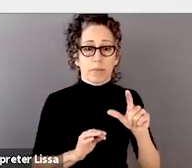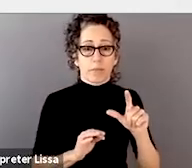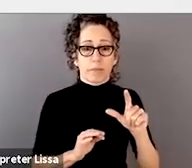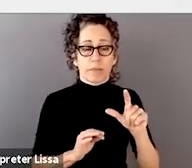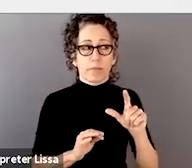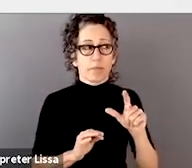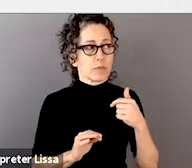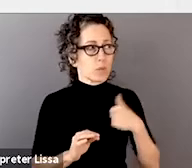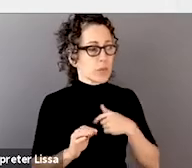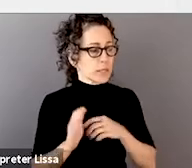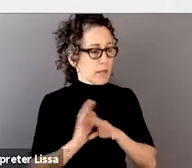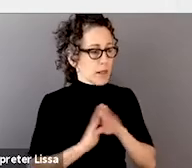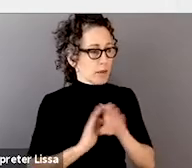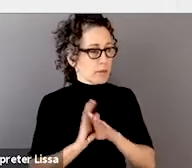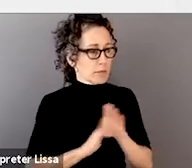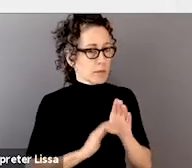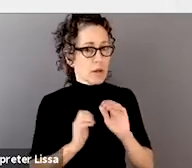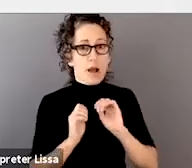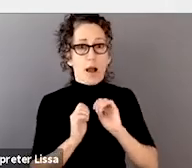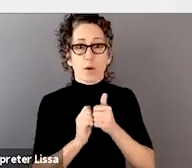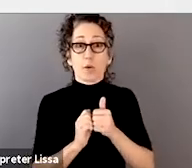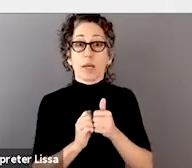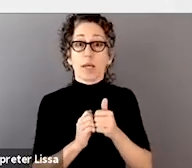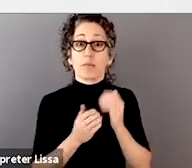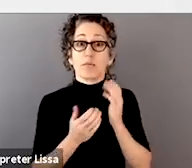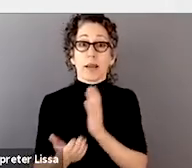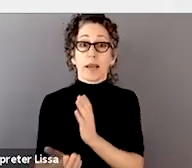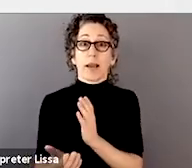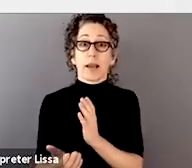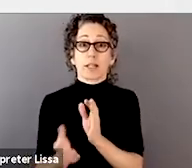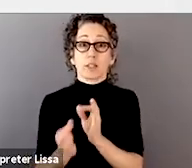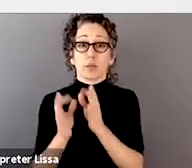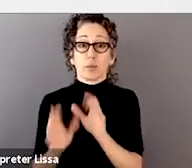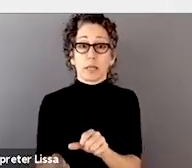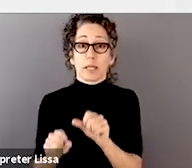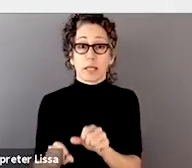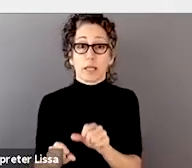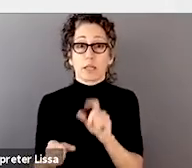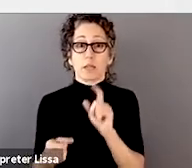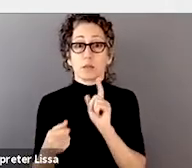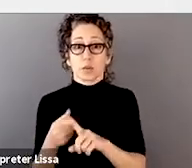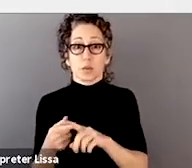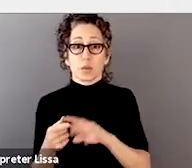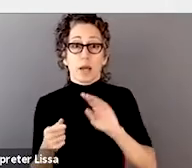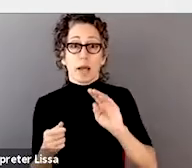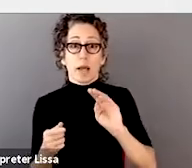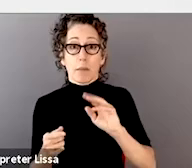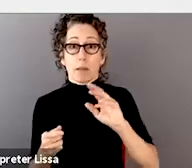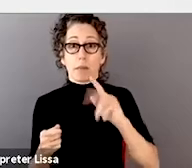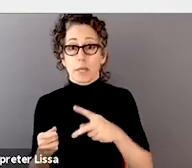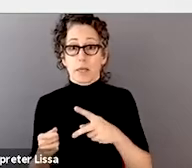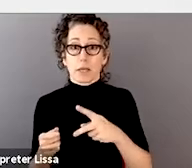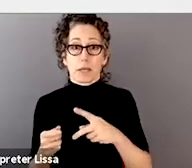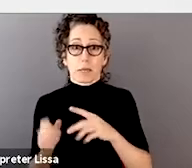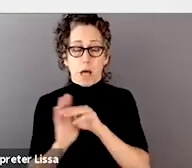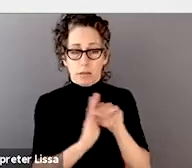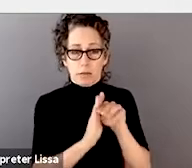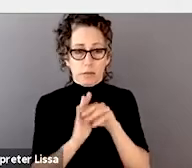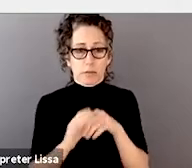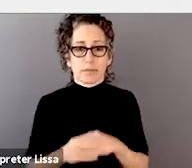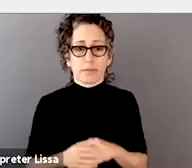was how do you bring interpretability to NLP models. And part of it was we had different types